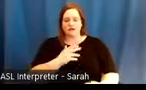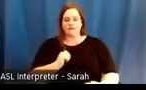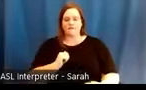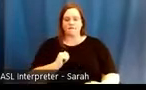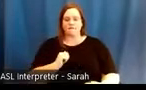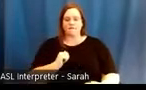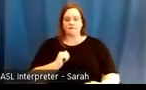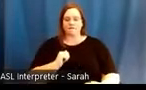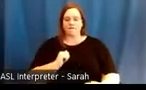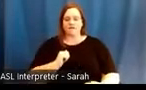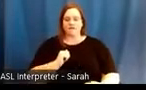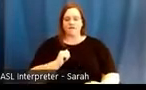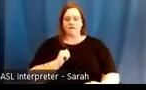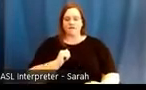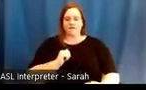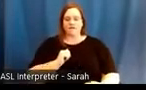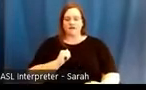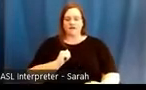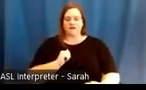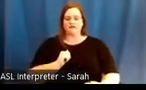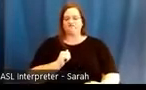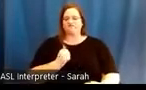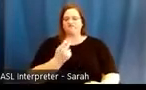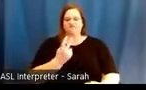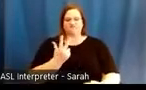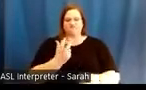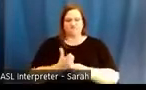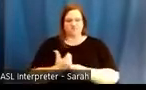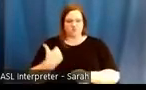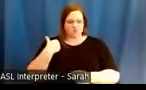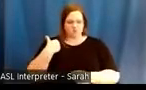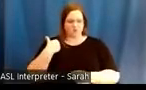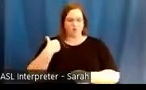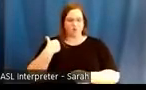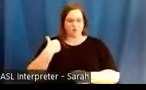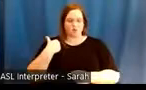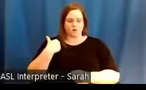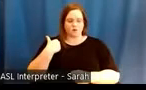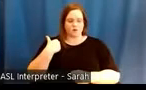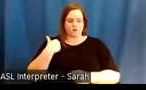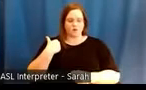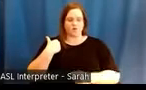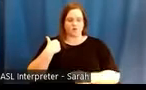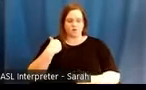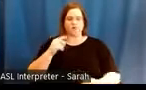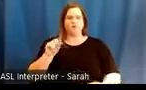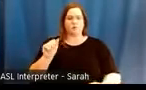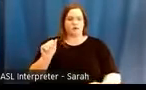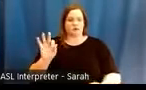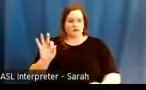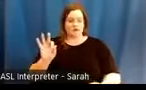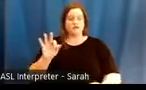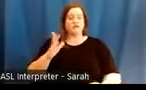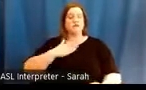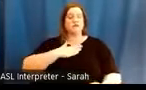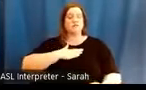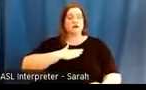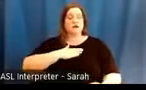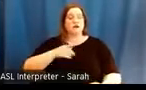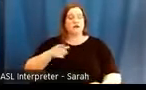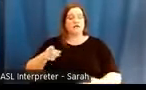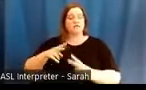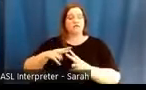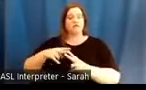So a couple years ago, 3 years ago, April 2nd, 2019, my significant other was shot and